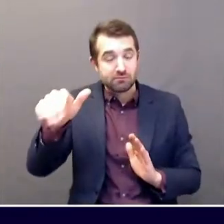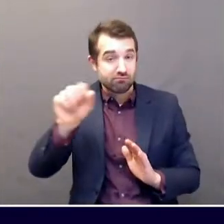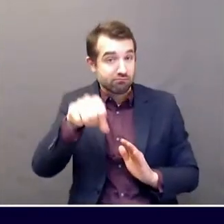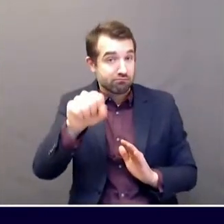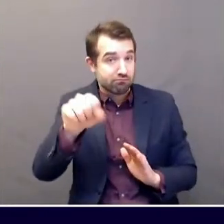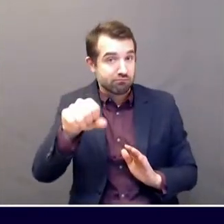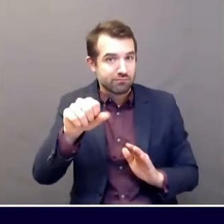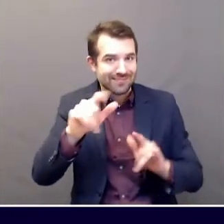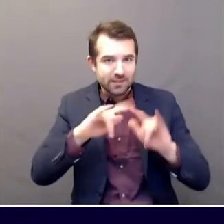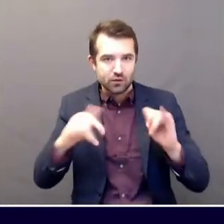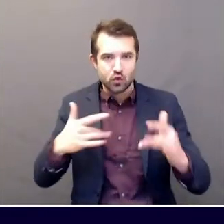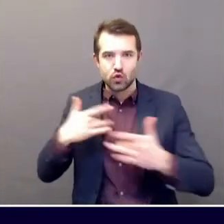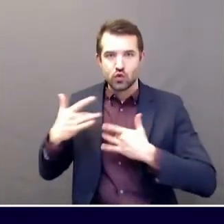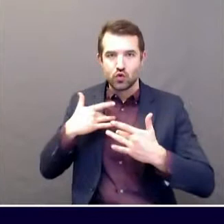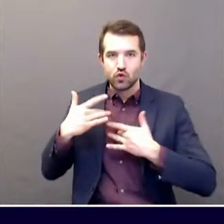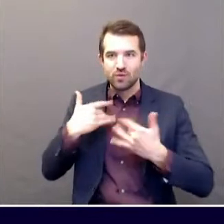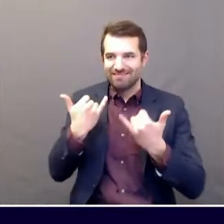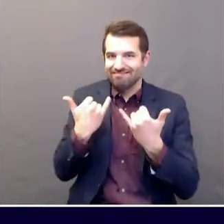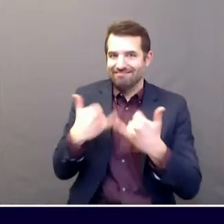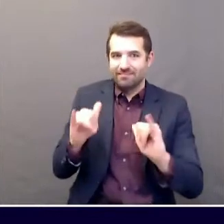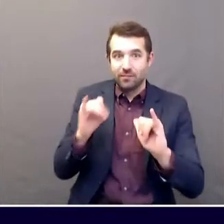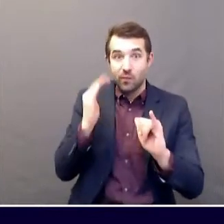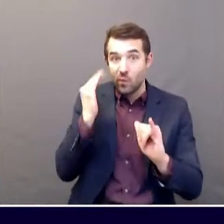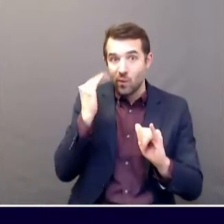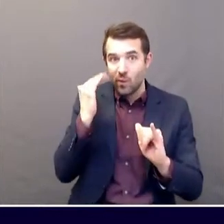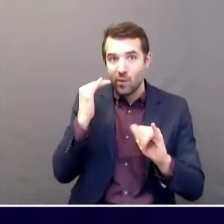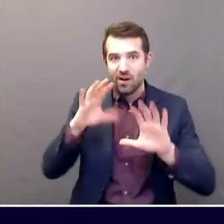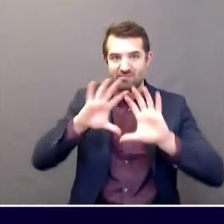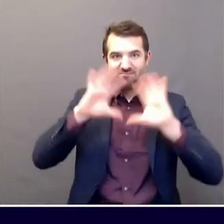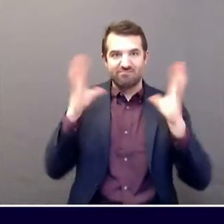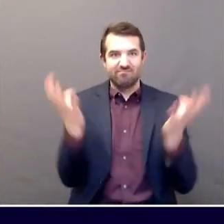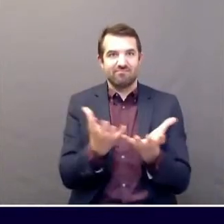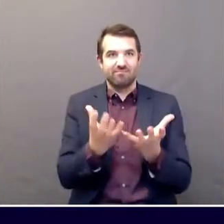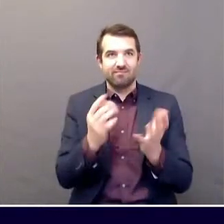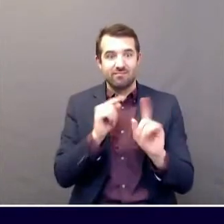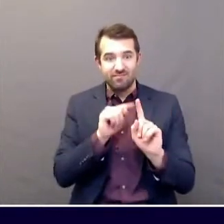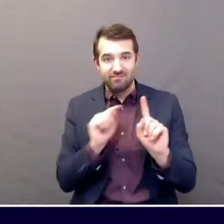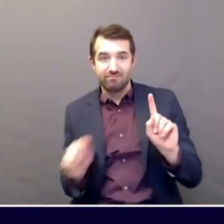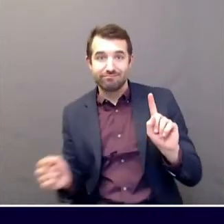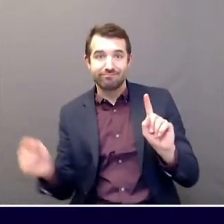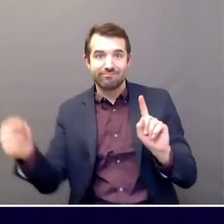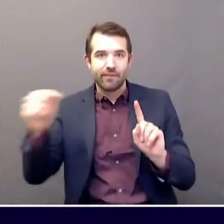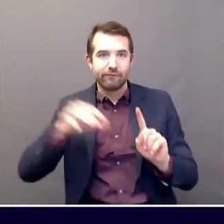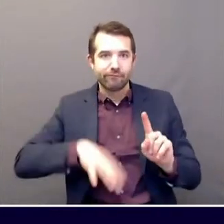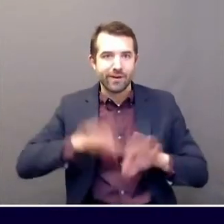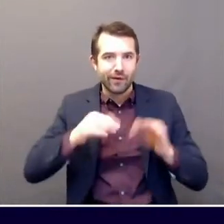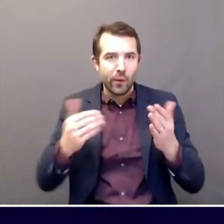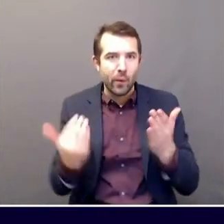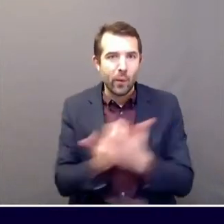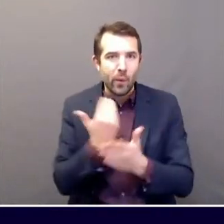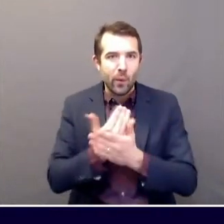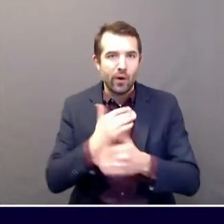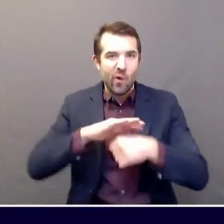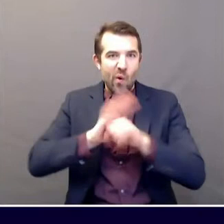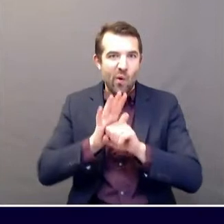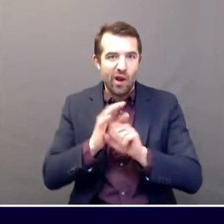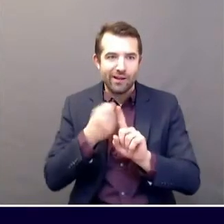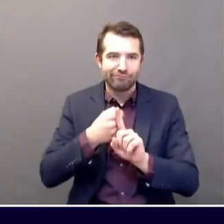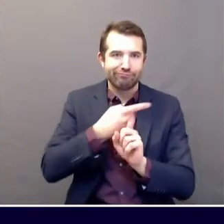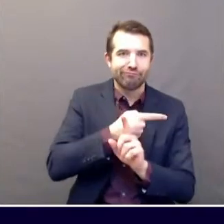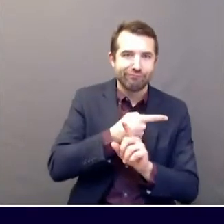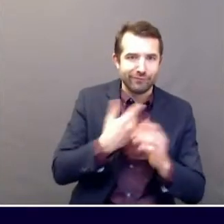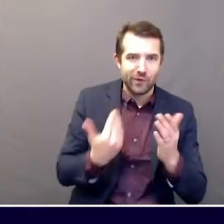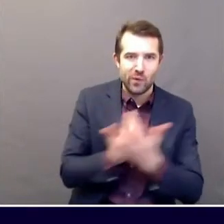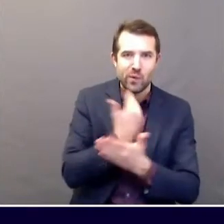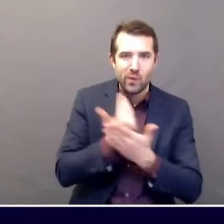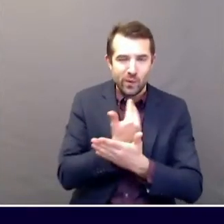this is not a moment to say that we're done and over with it. It's a moment to make sure we're still doing all those things like keeping face